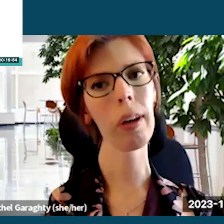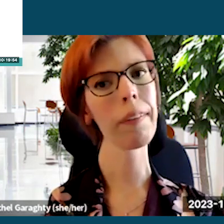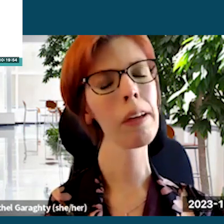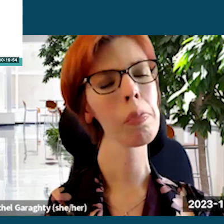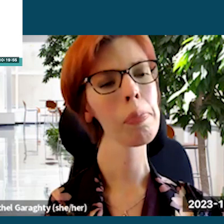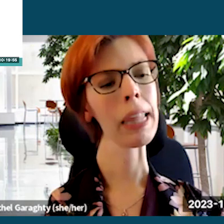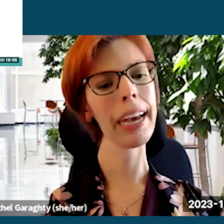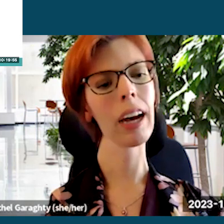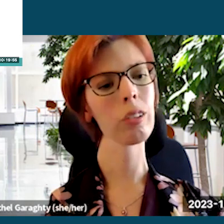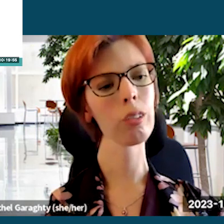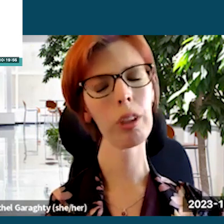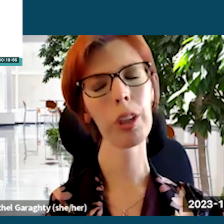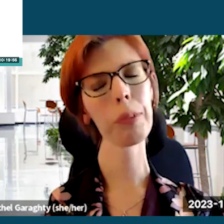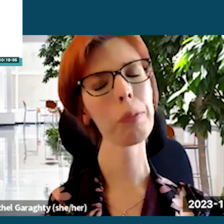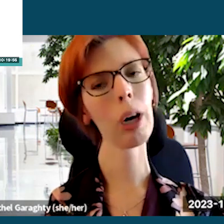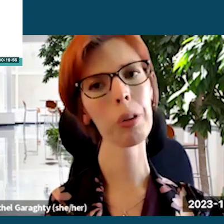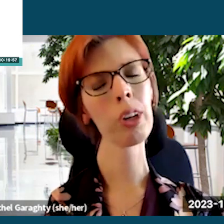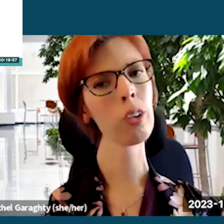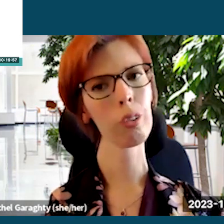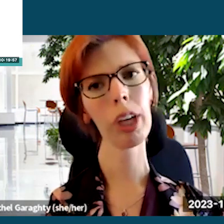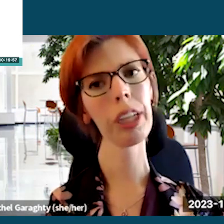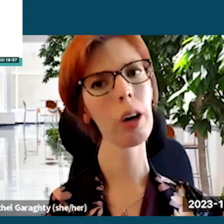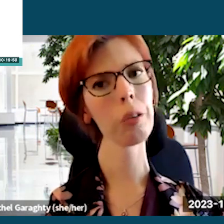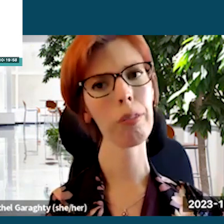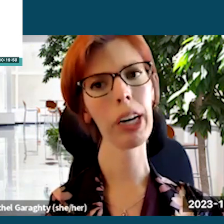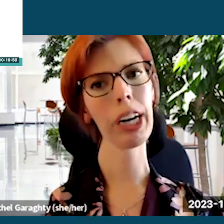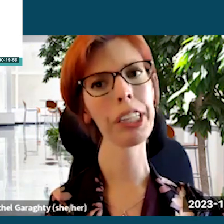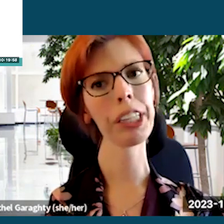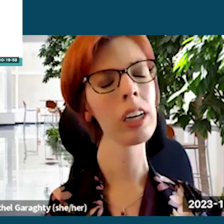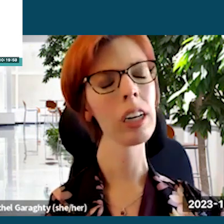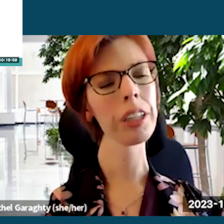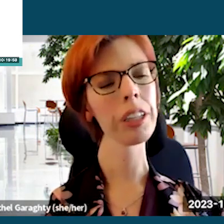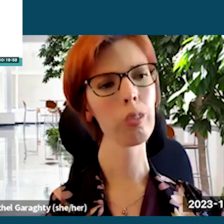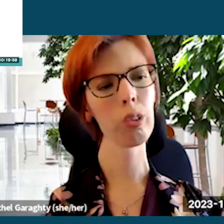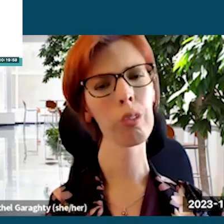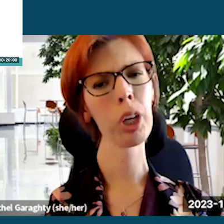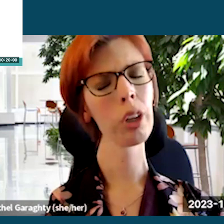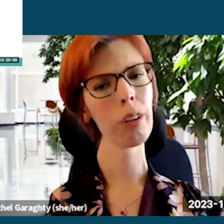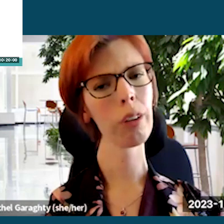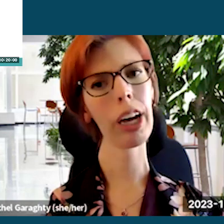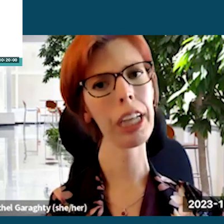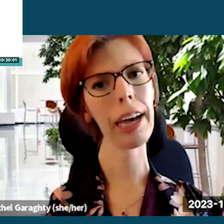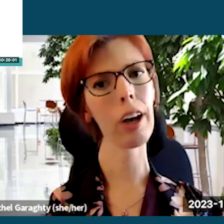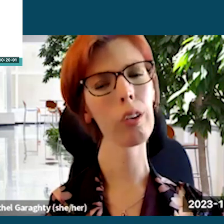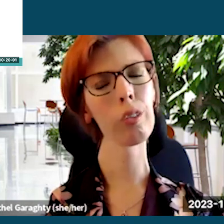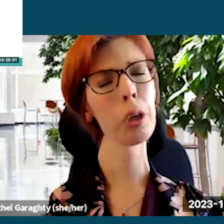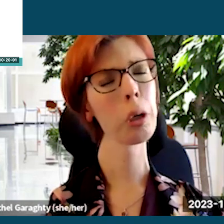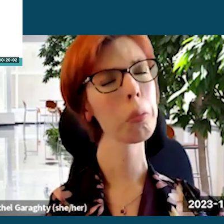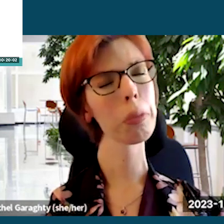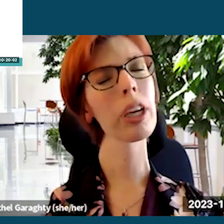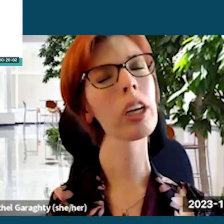the world and keep them out of sight, out of mind. And that was just defined